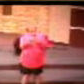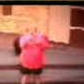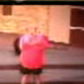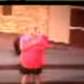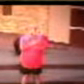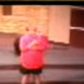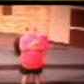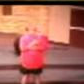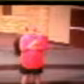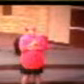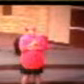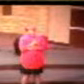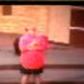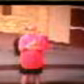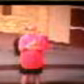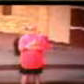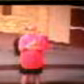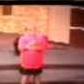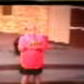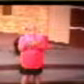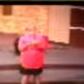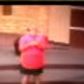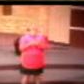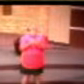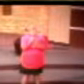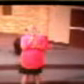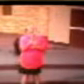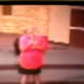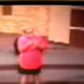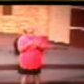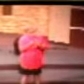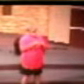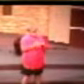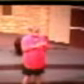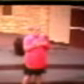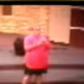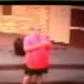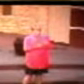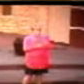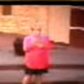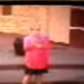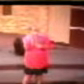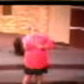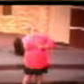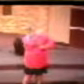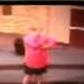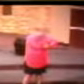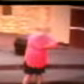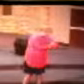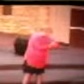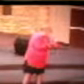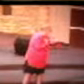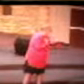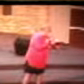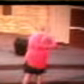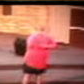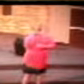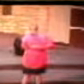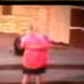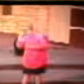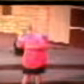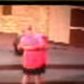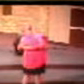It's this Jesus telling this story about these two sons who will show them what it is to walk from Jerusalem